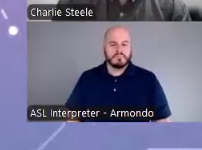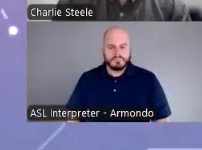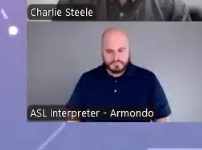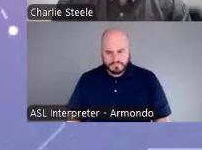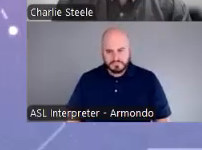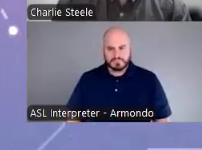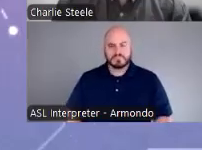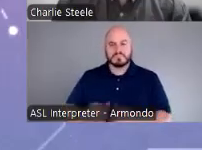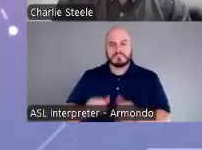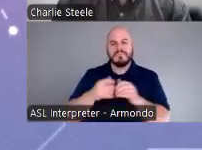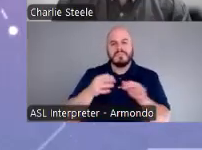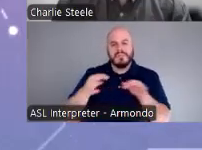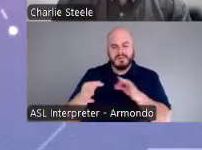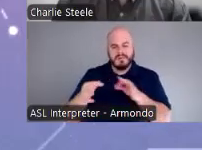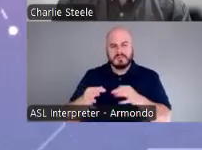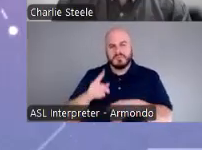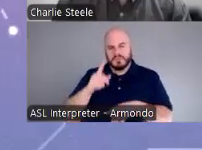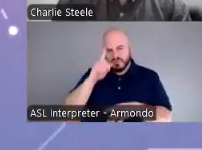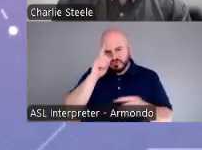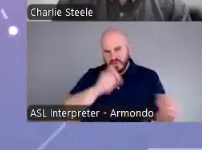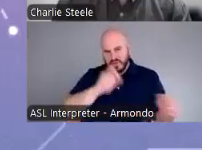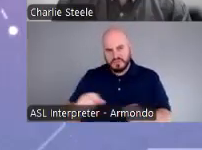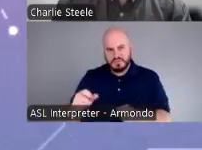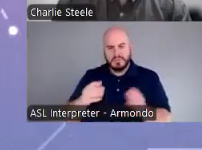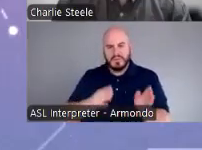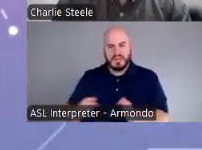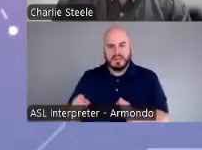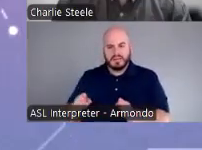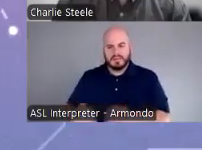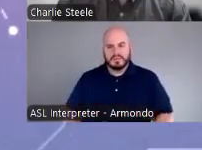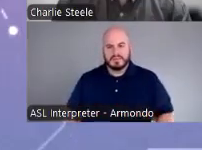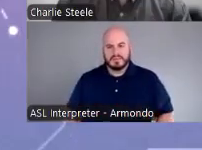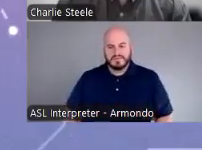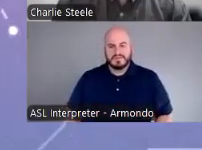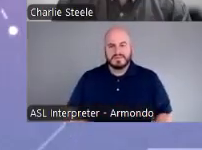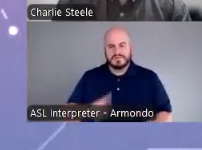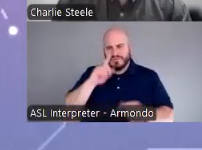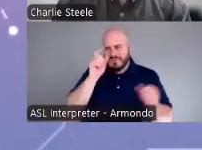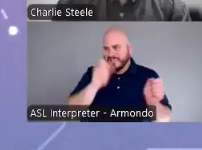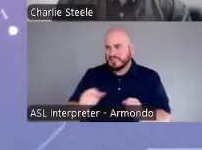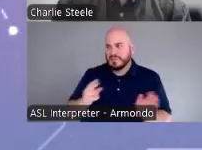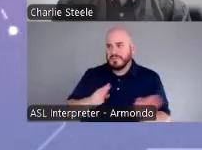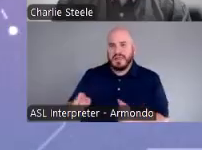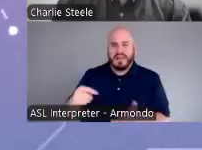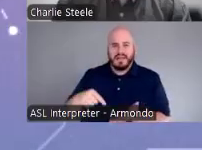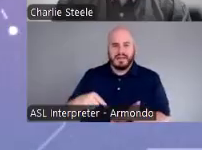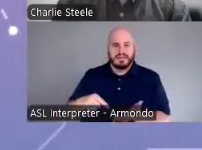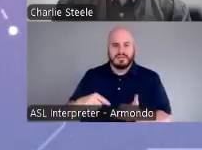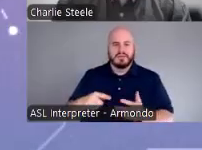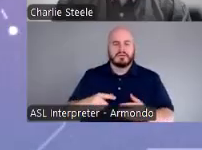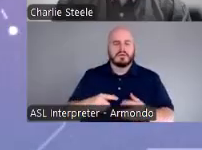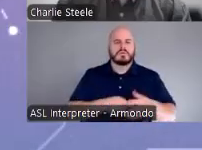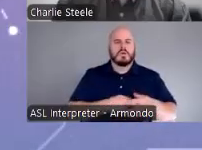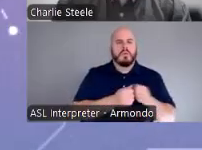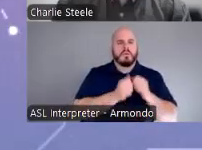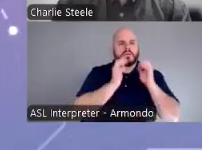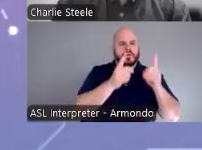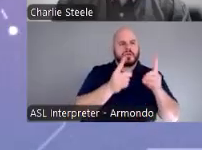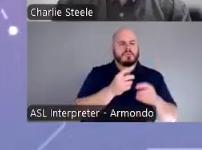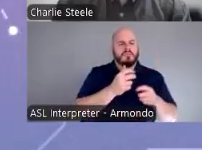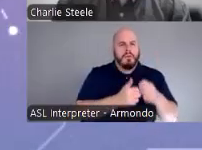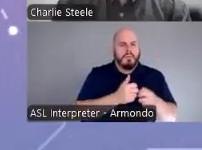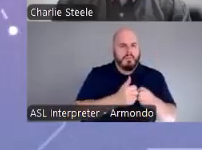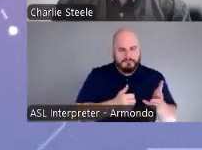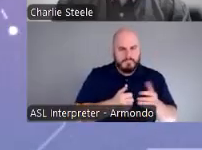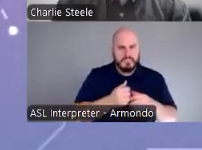talking about in terms of strategic planning. There's no such thing called strategic planning here. But when we start with an education problem, such as